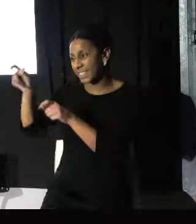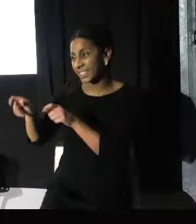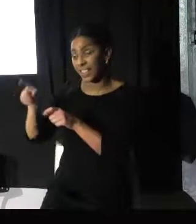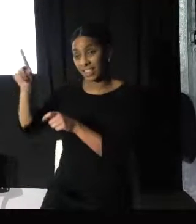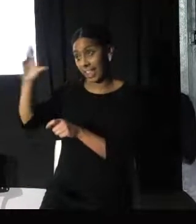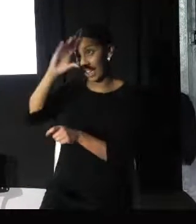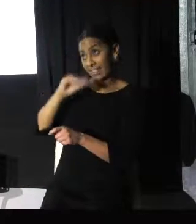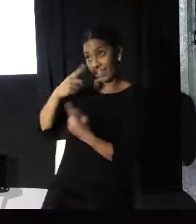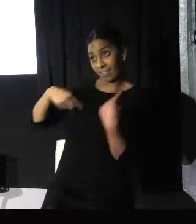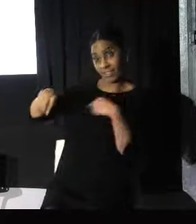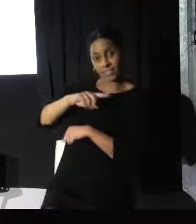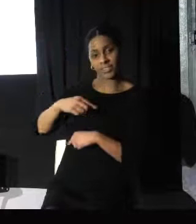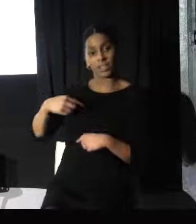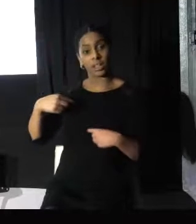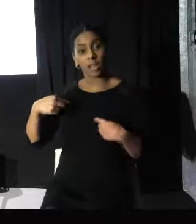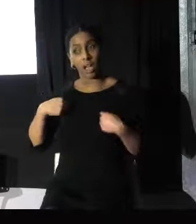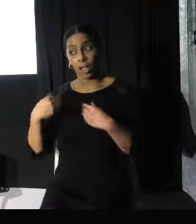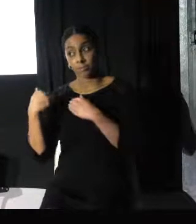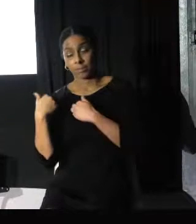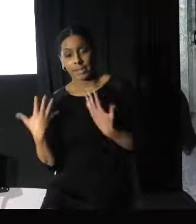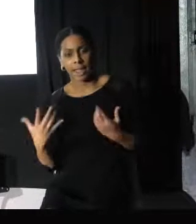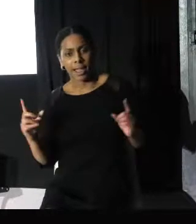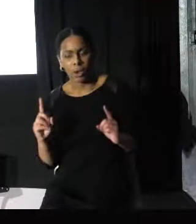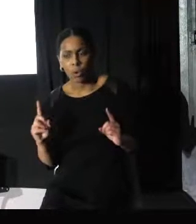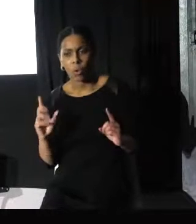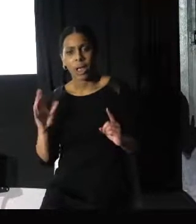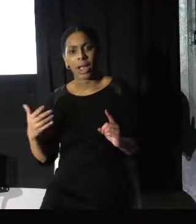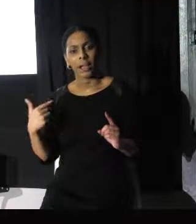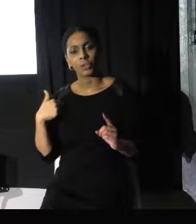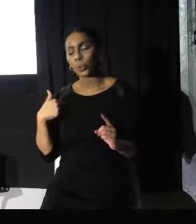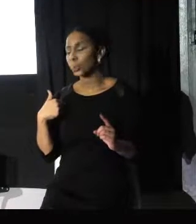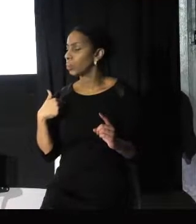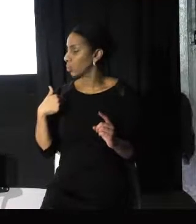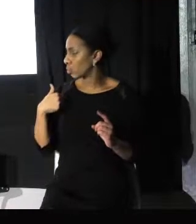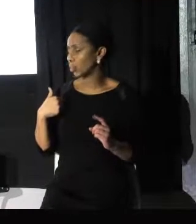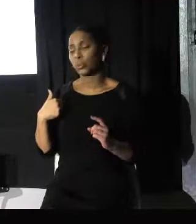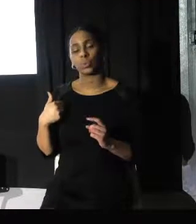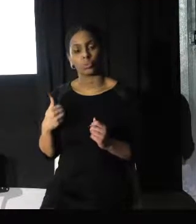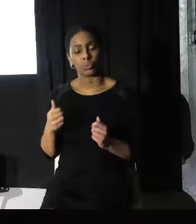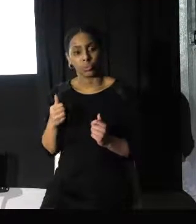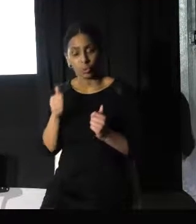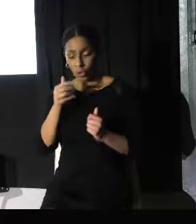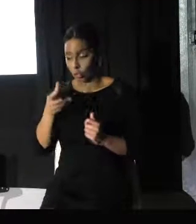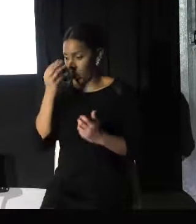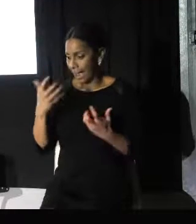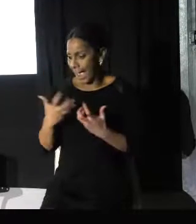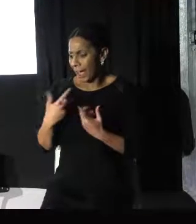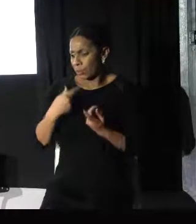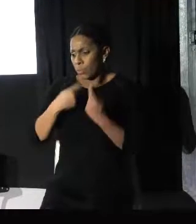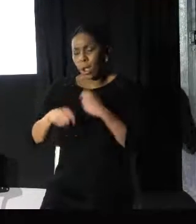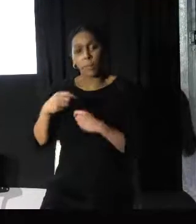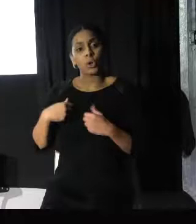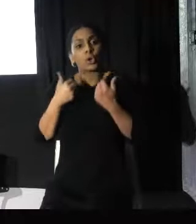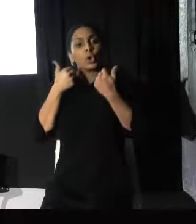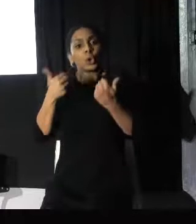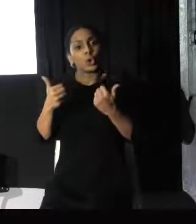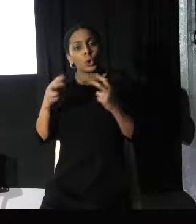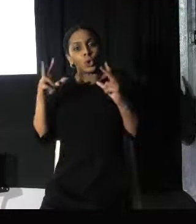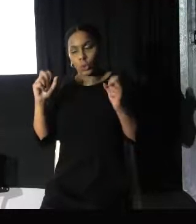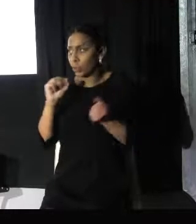now is to learn how to be a good ancestor. We have to find the